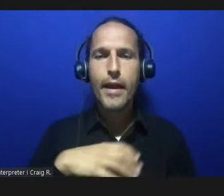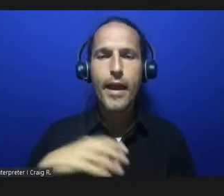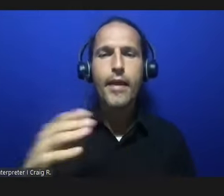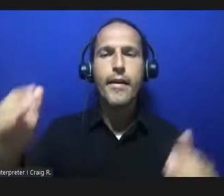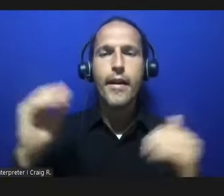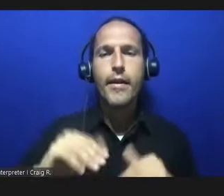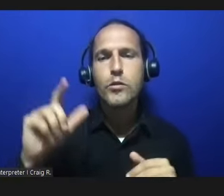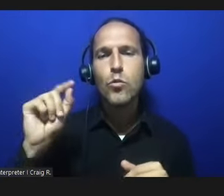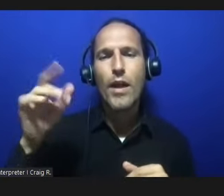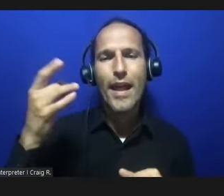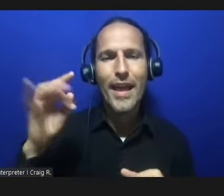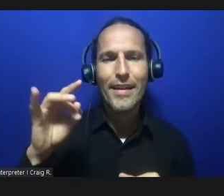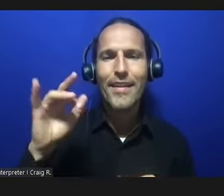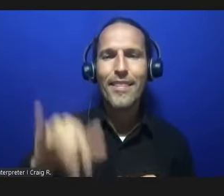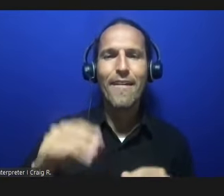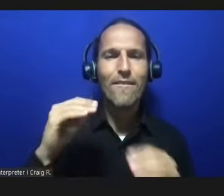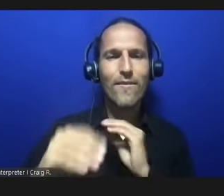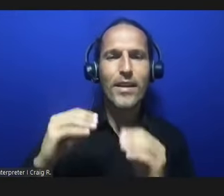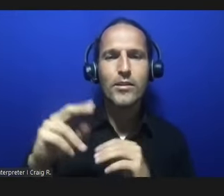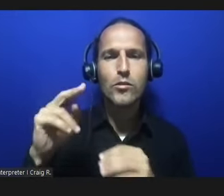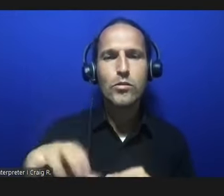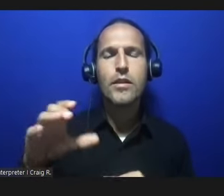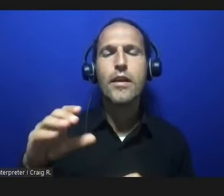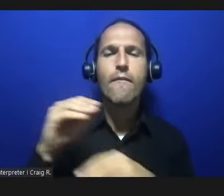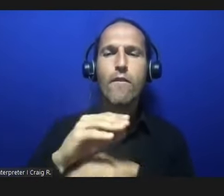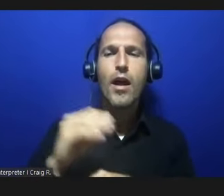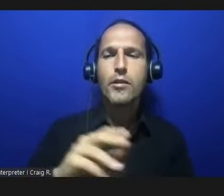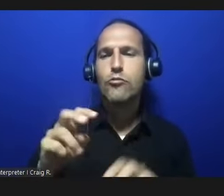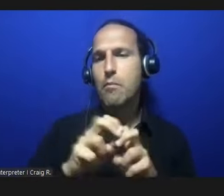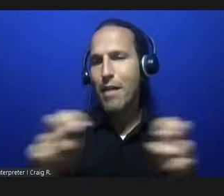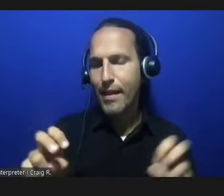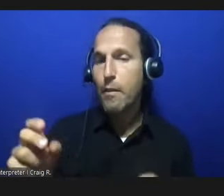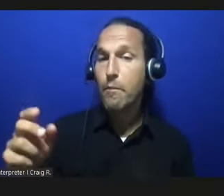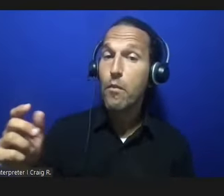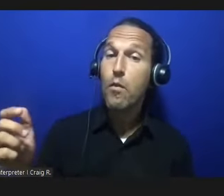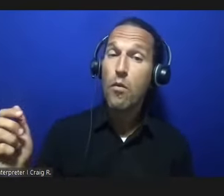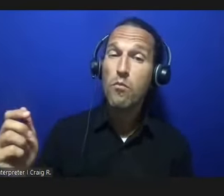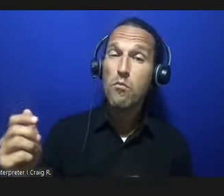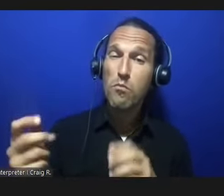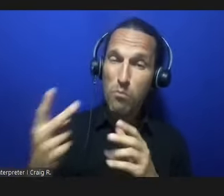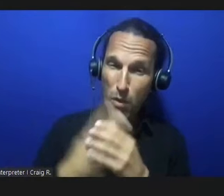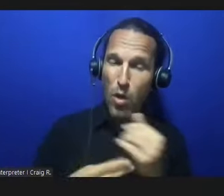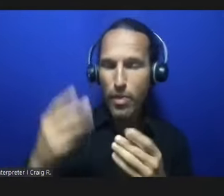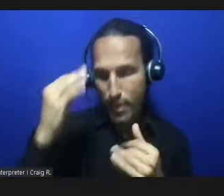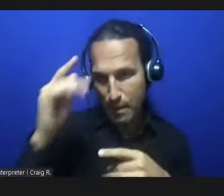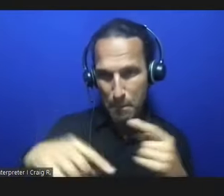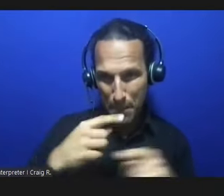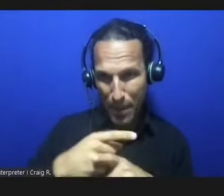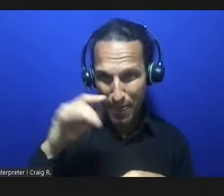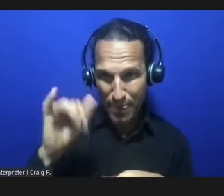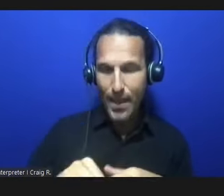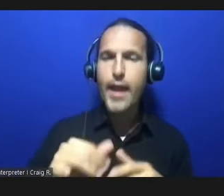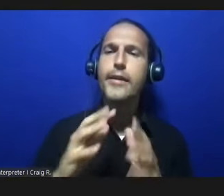New York City Advisory Panel. Many of them came back with the same concept of congestion pricing.